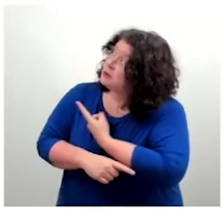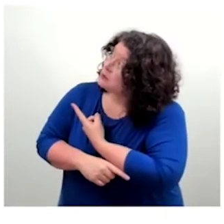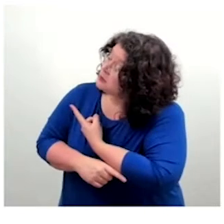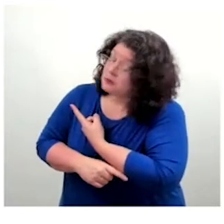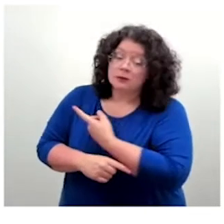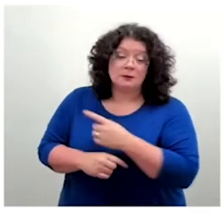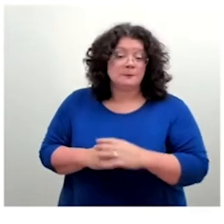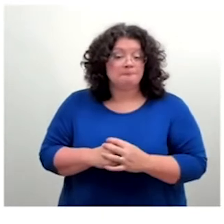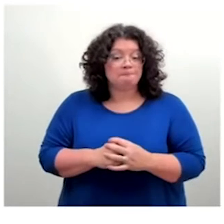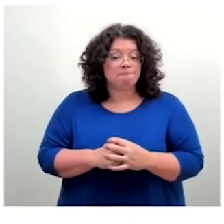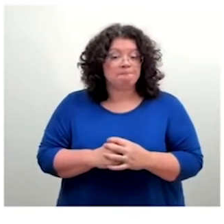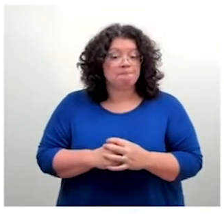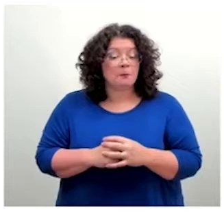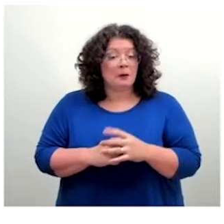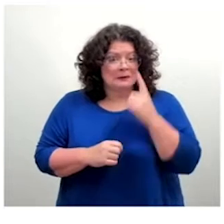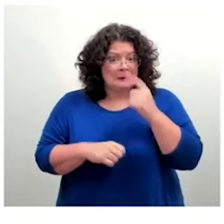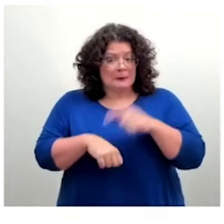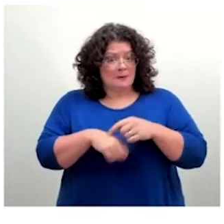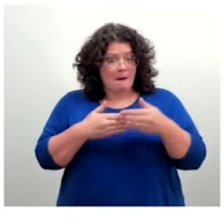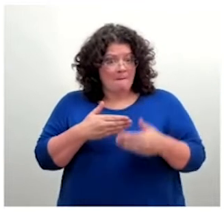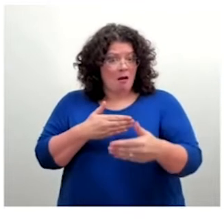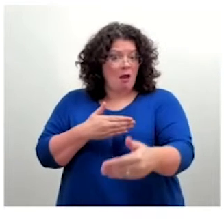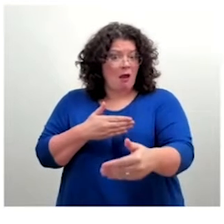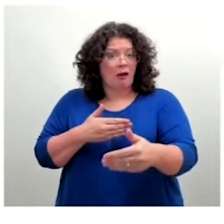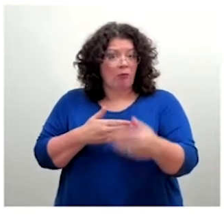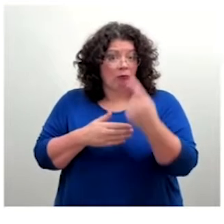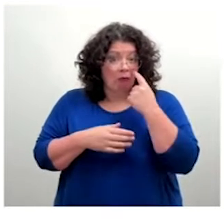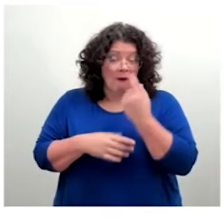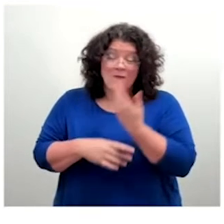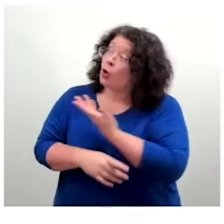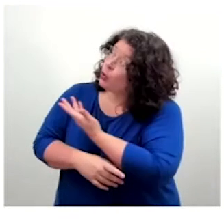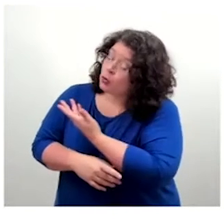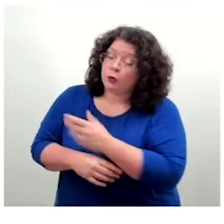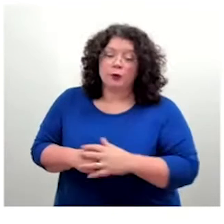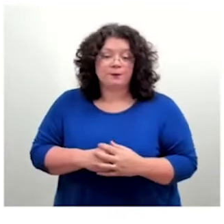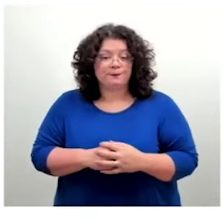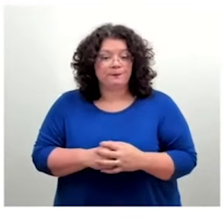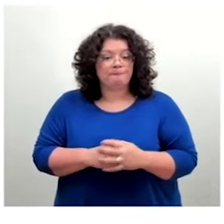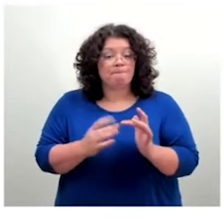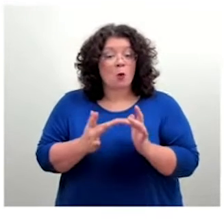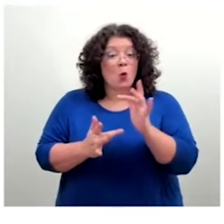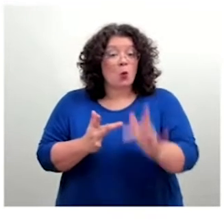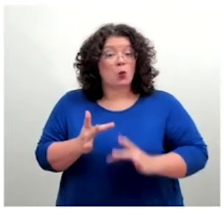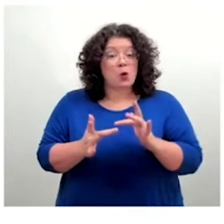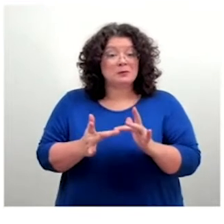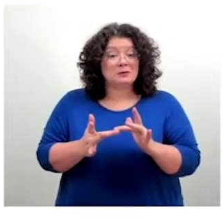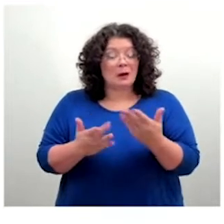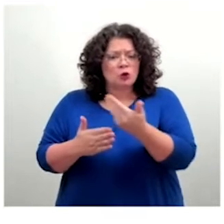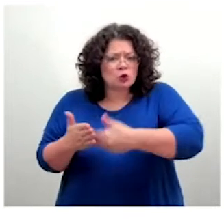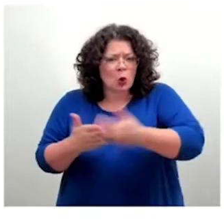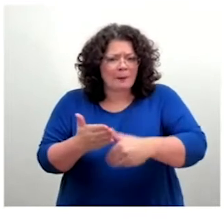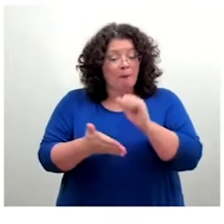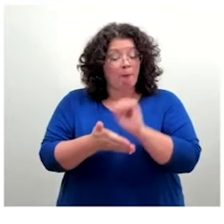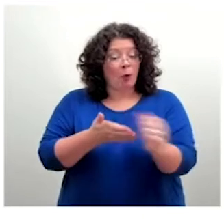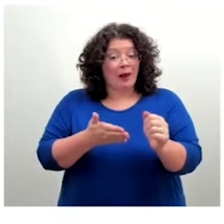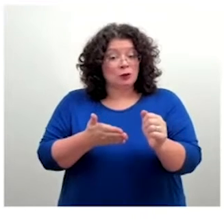23rd of September 2018 had to be compliant by September 2019. Existing websites and documents published before September